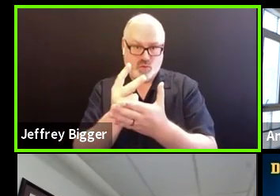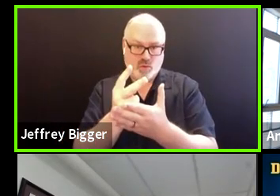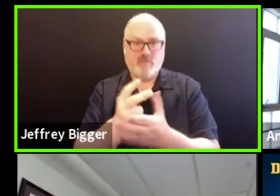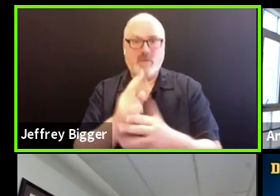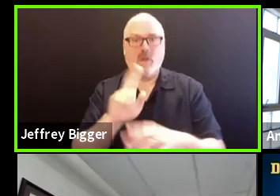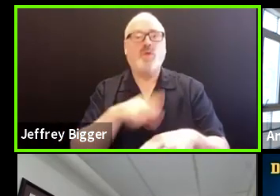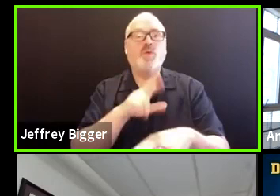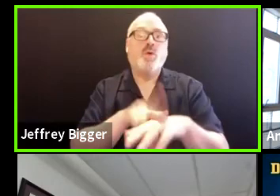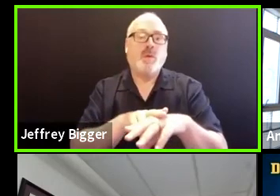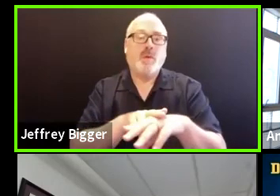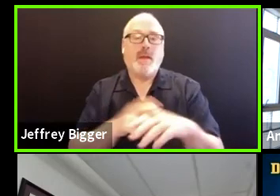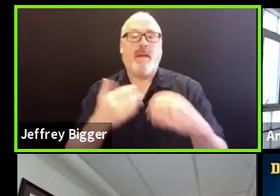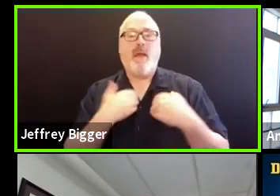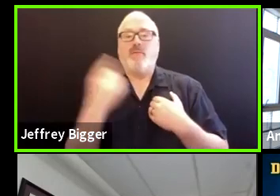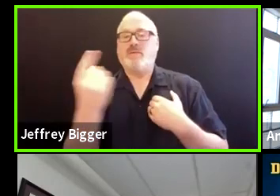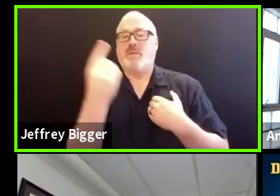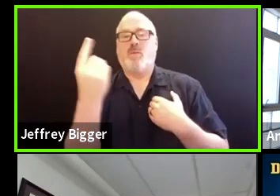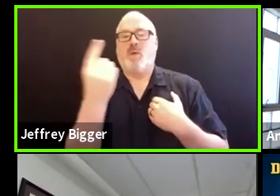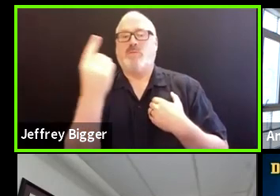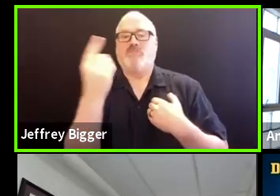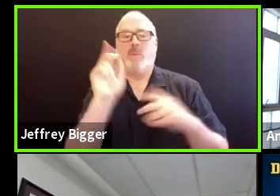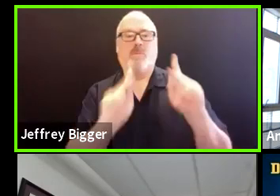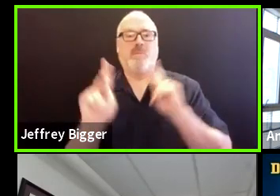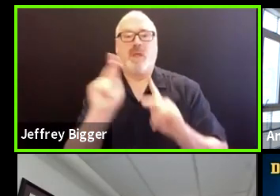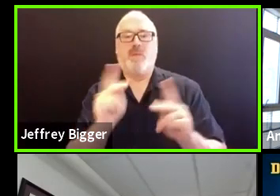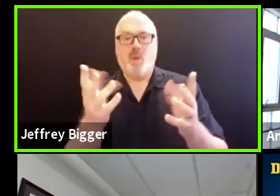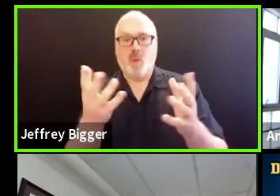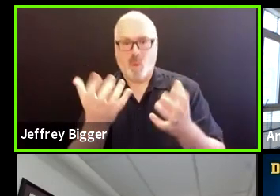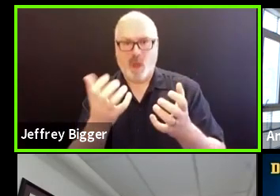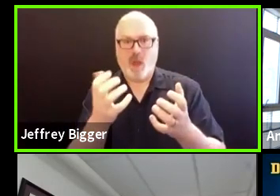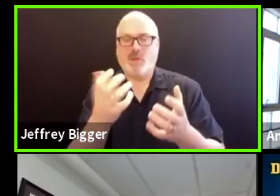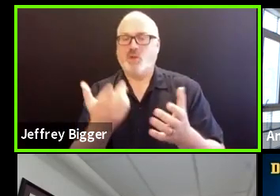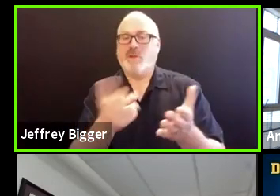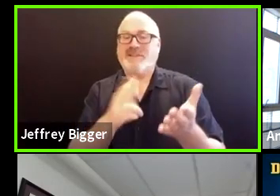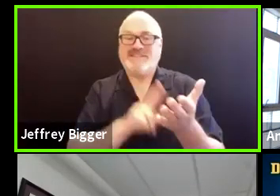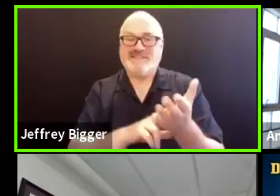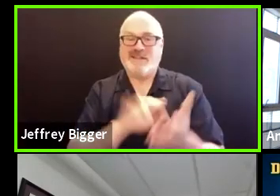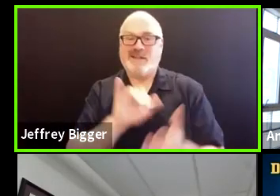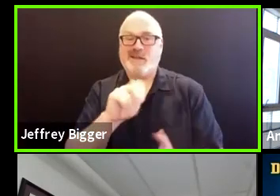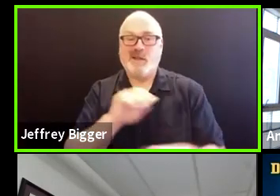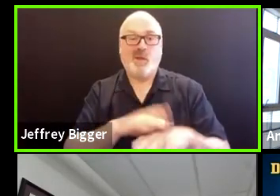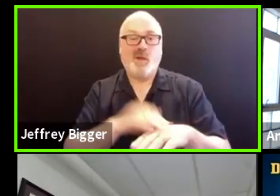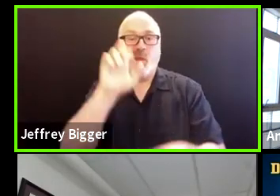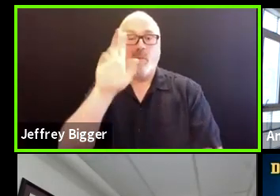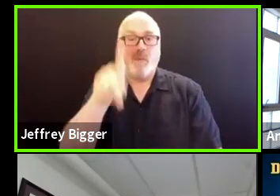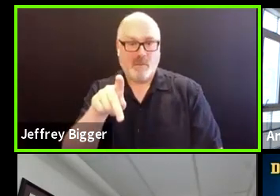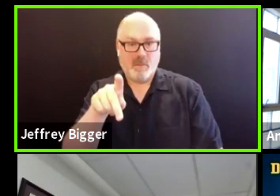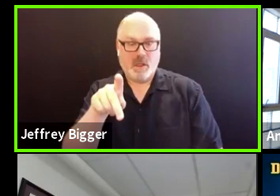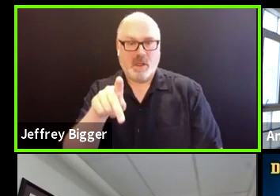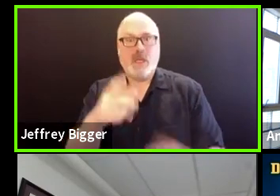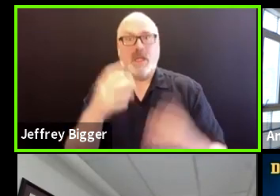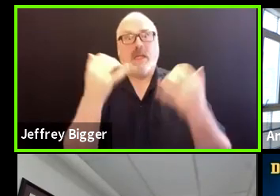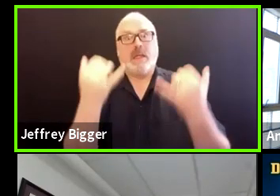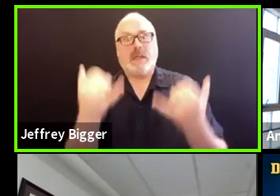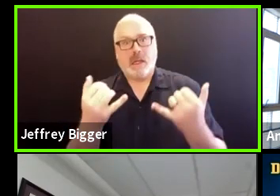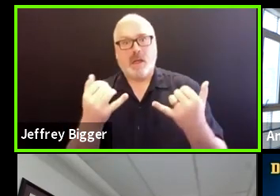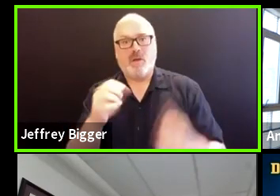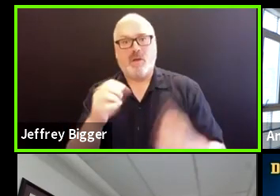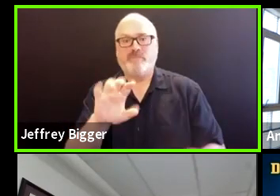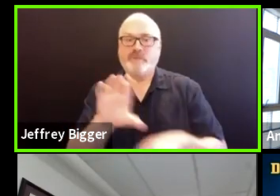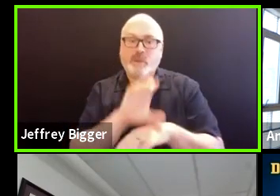Normally we have people that want to do that sign in and we call them up. Because we're doing this